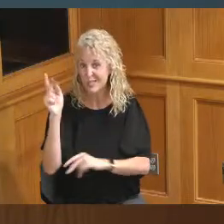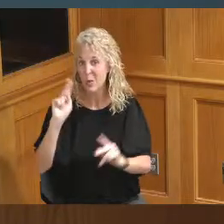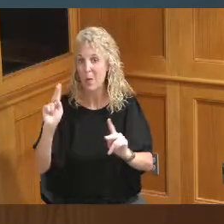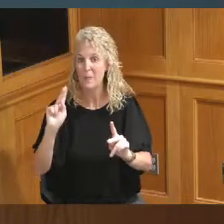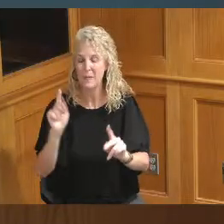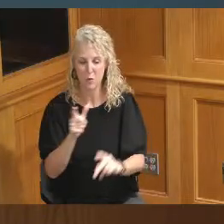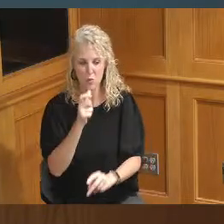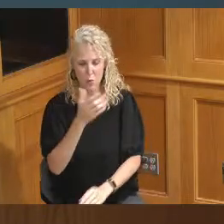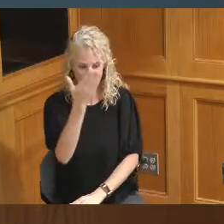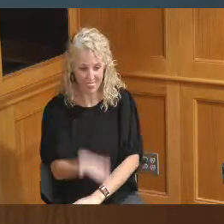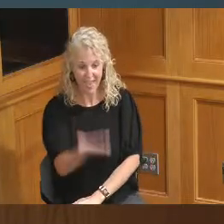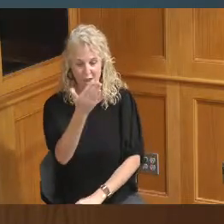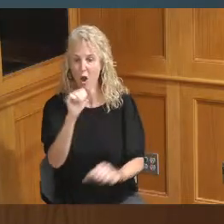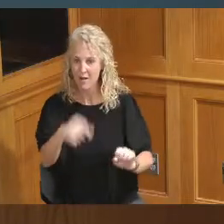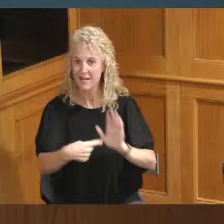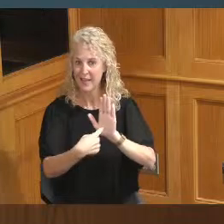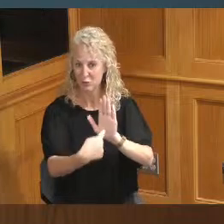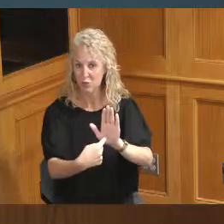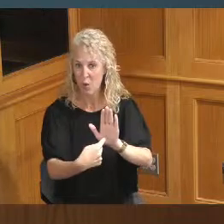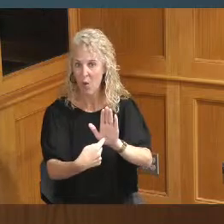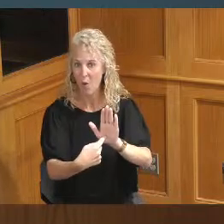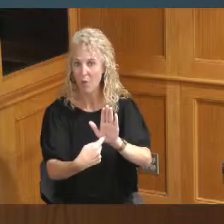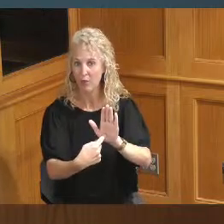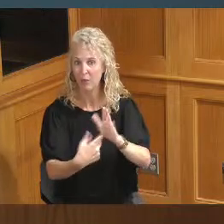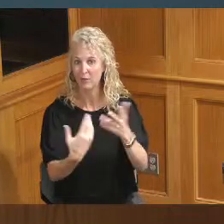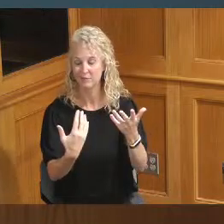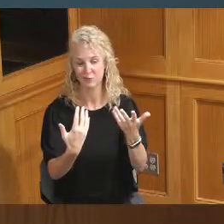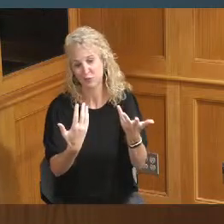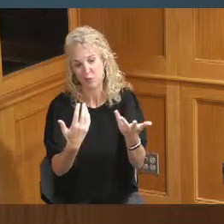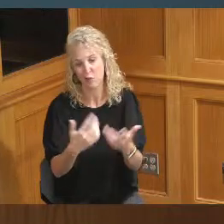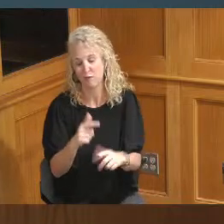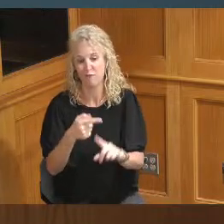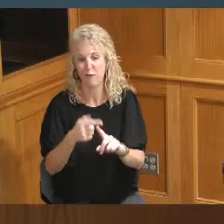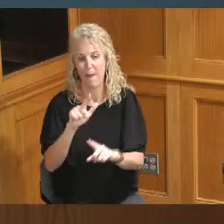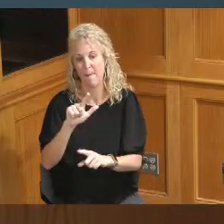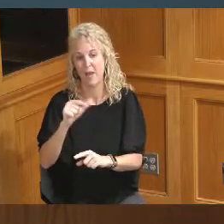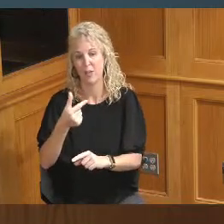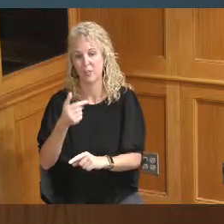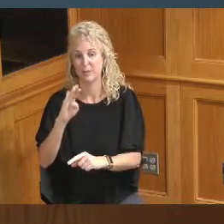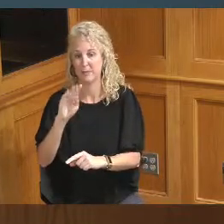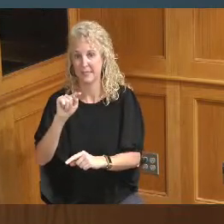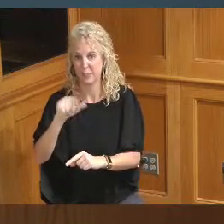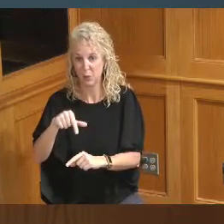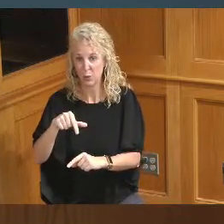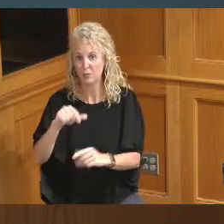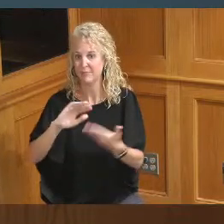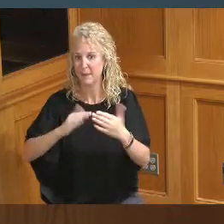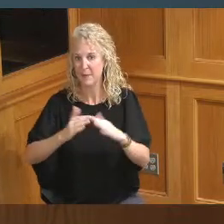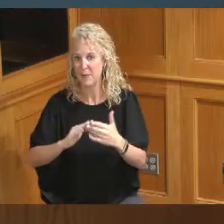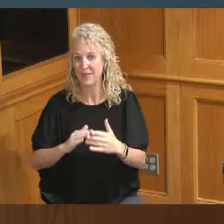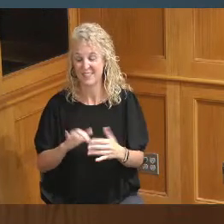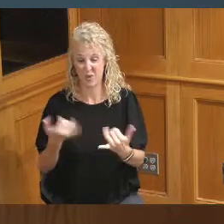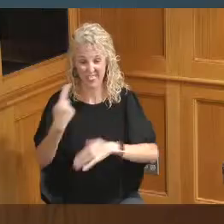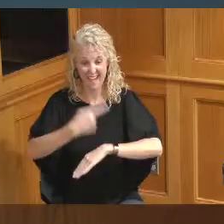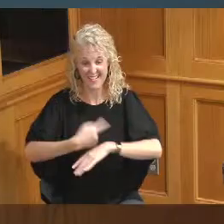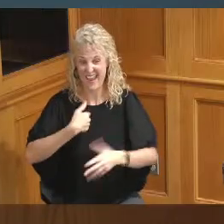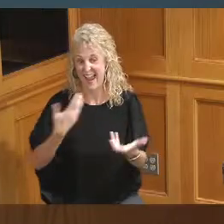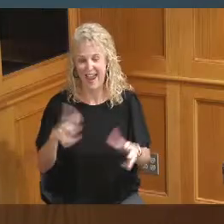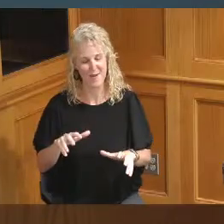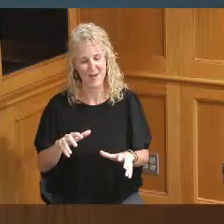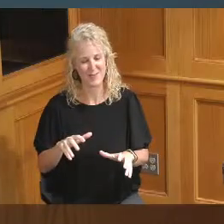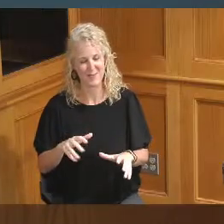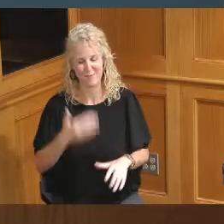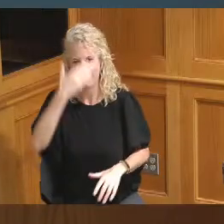authentic selves and to come out in the LGBTQ community. So just wanted to not miss the occasion to celebrate with